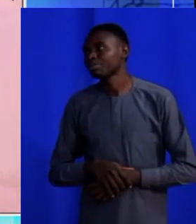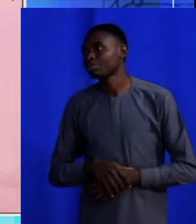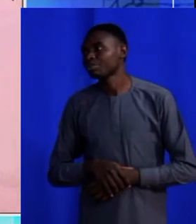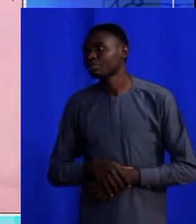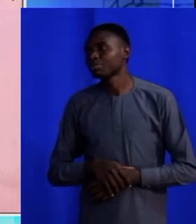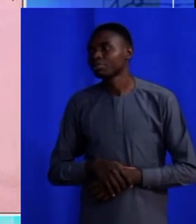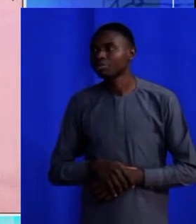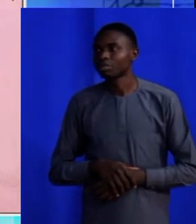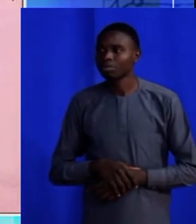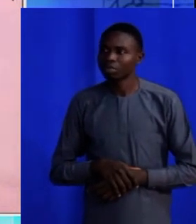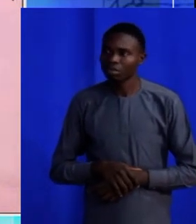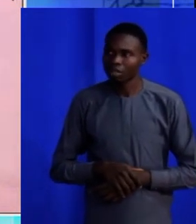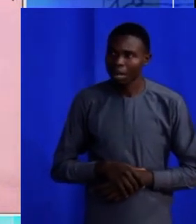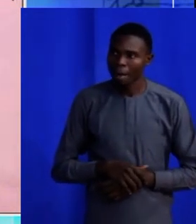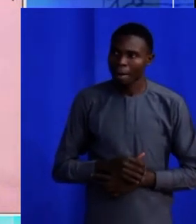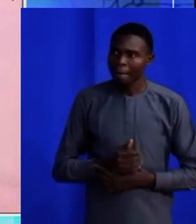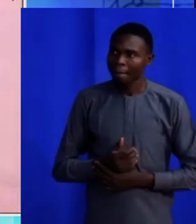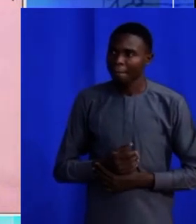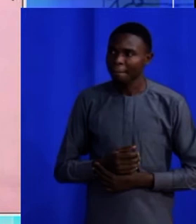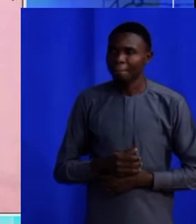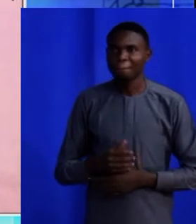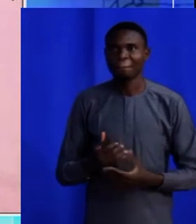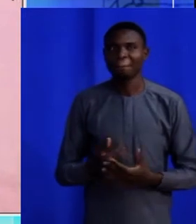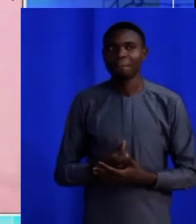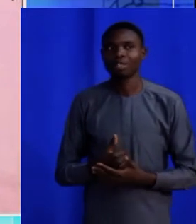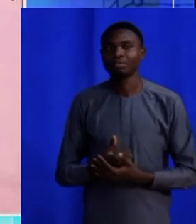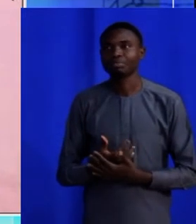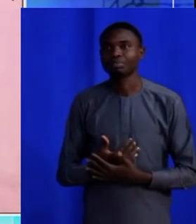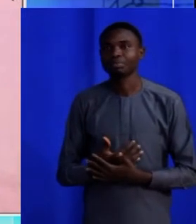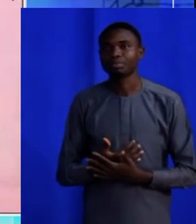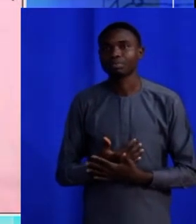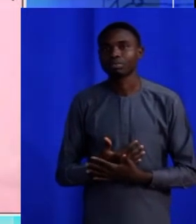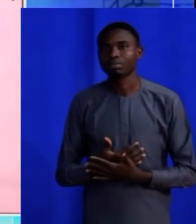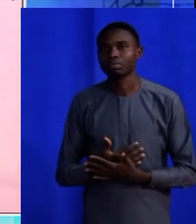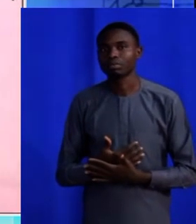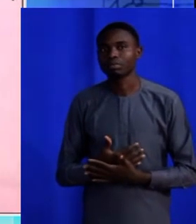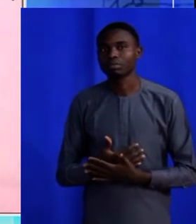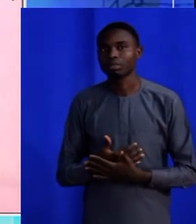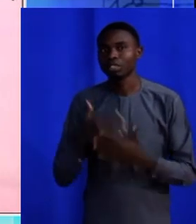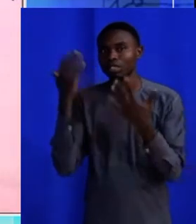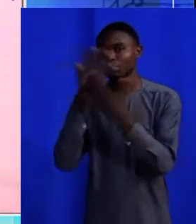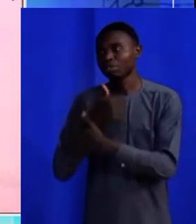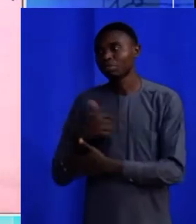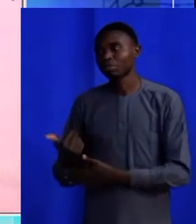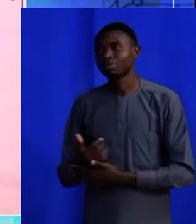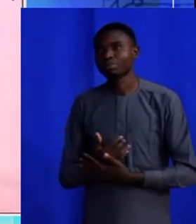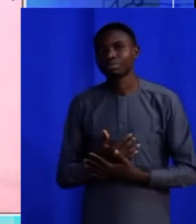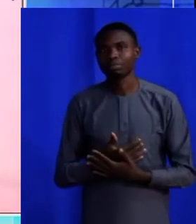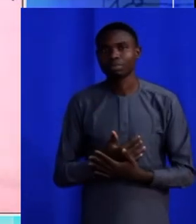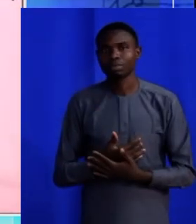other than females. Males, mainly mother bulls,